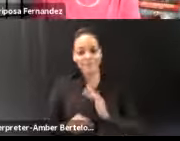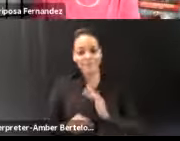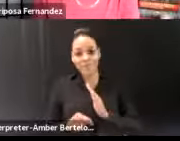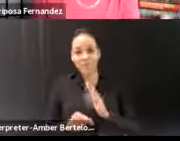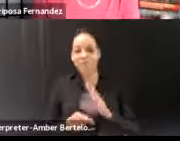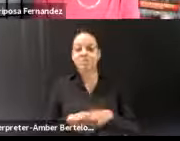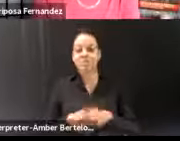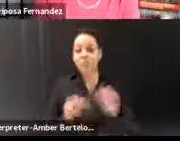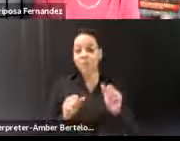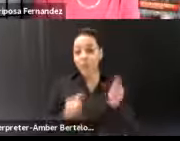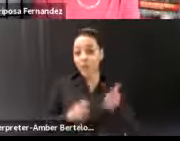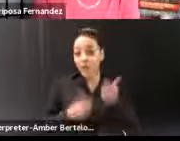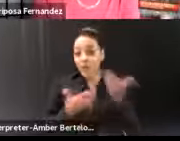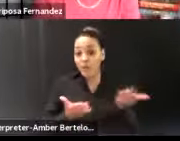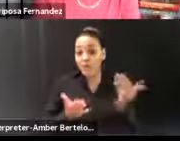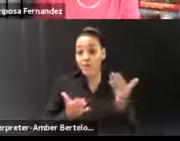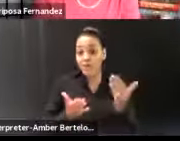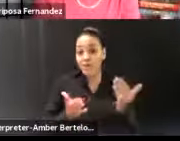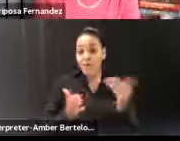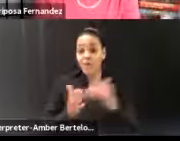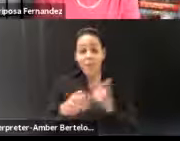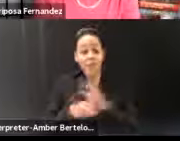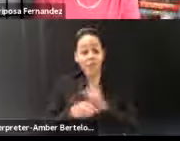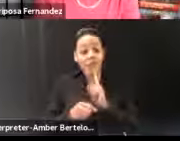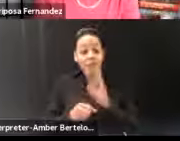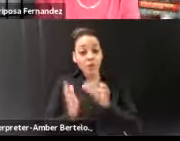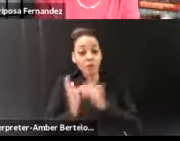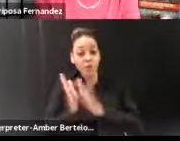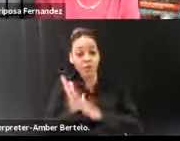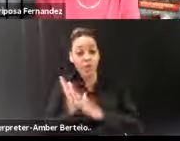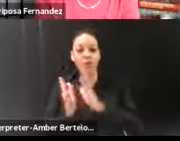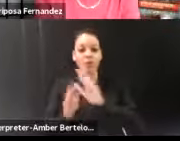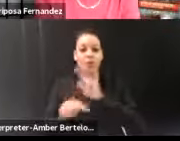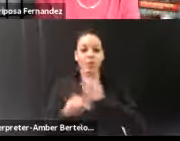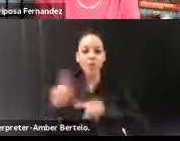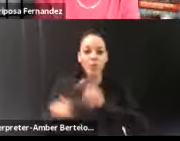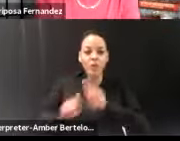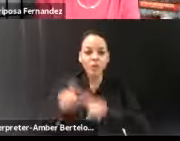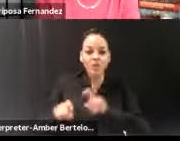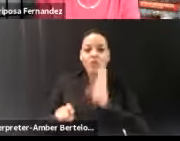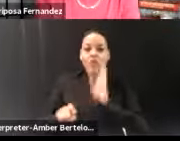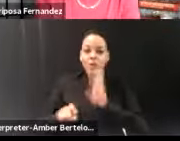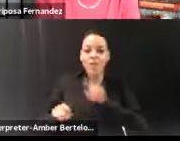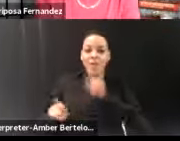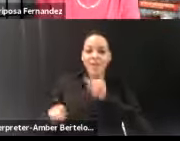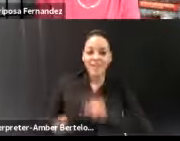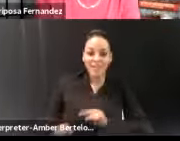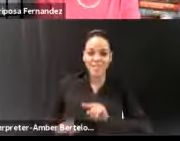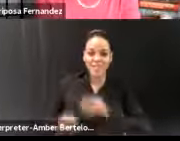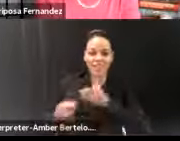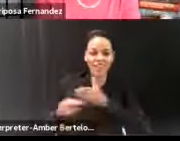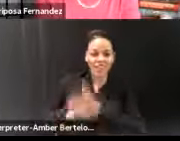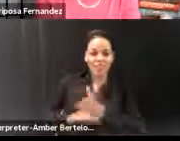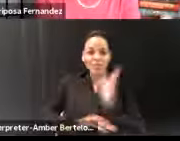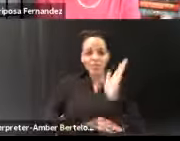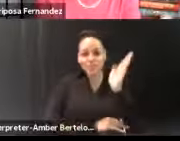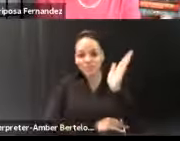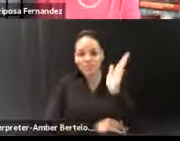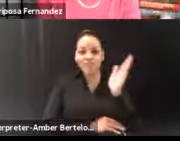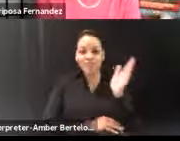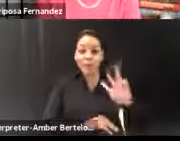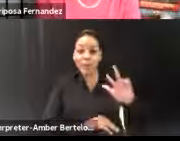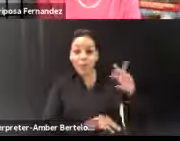again, make sure to write down your questions. We're going to fill them after the